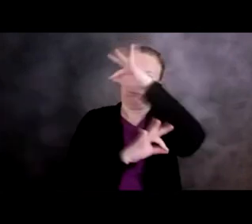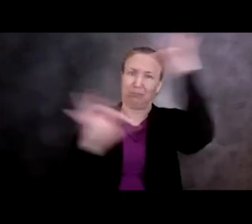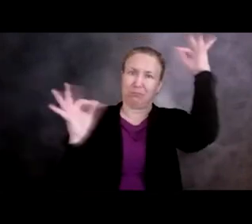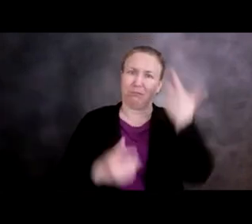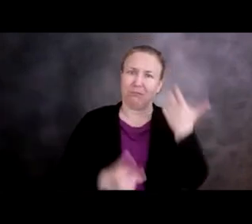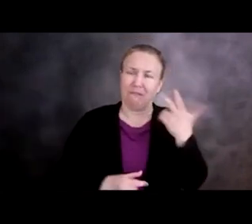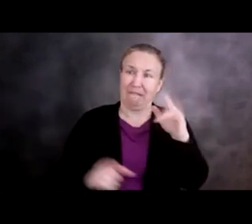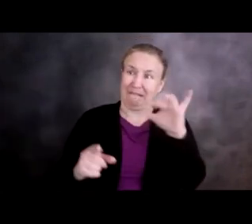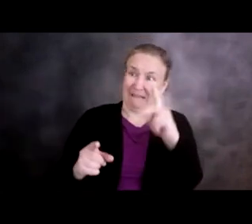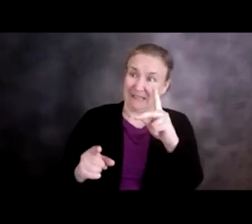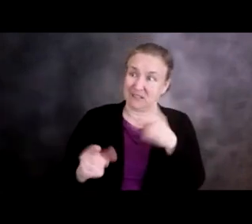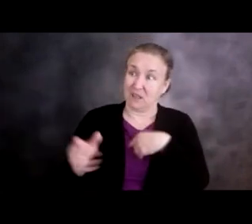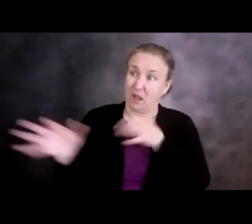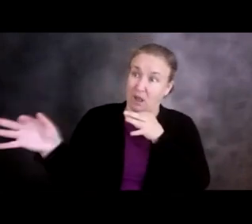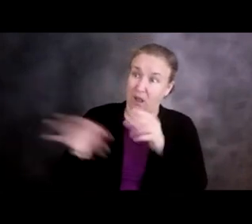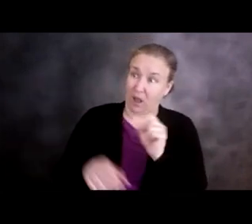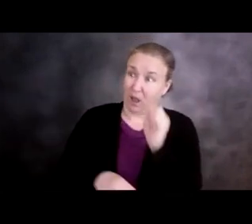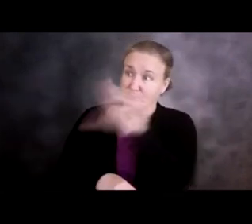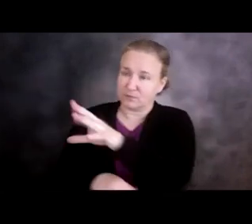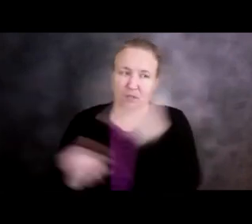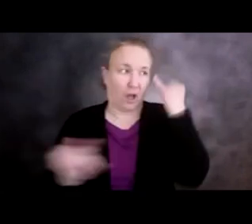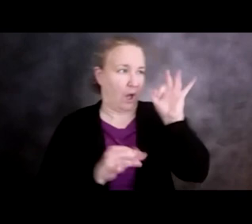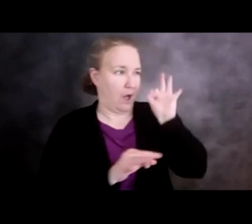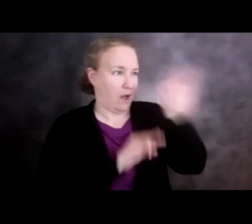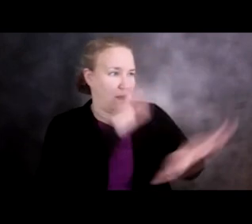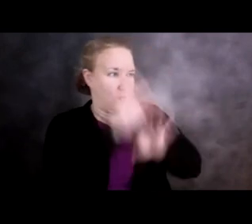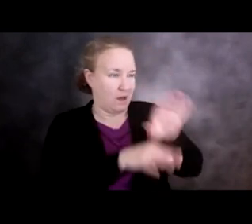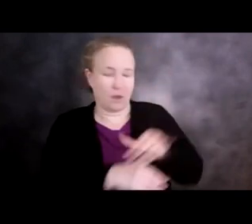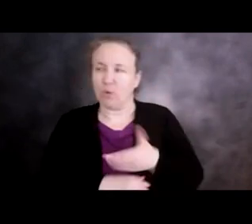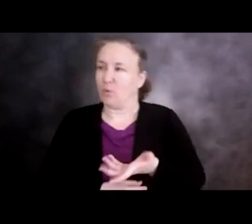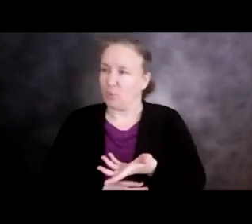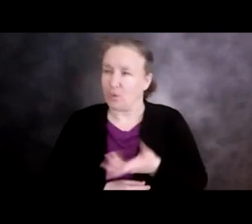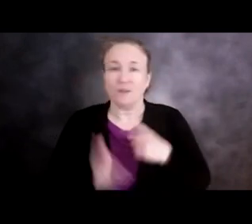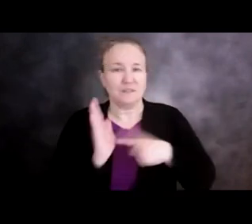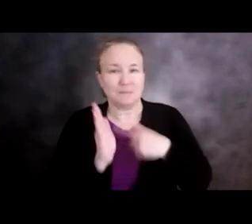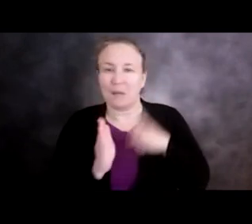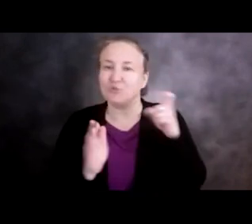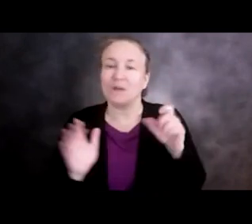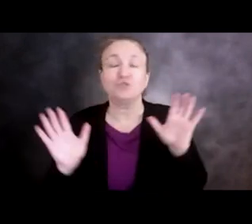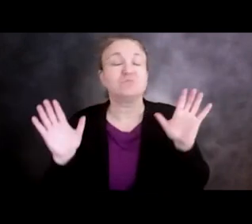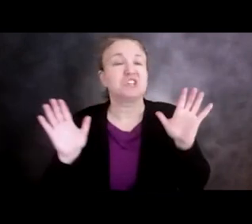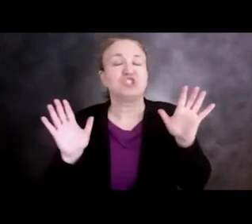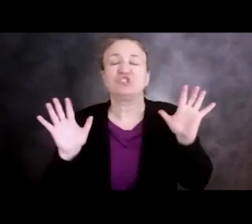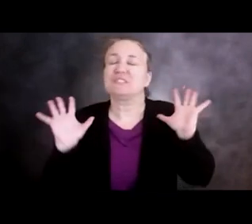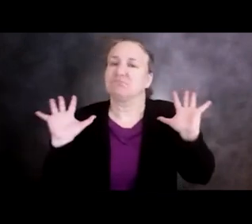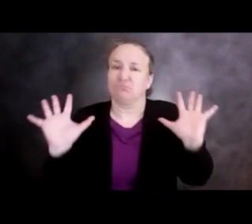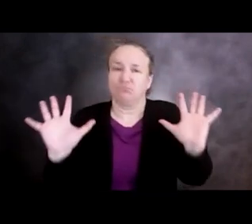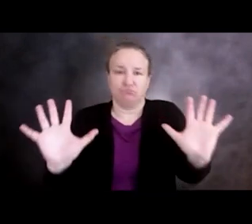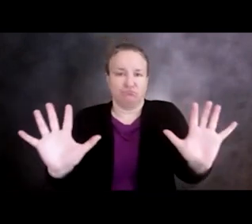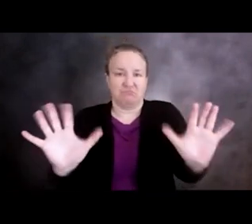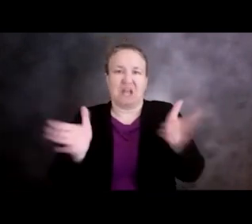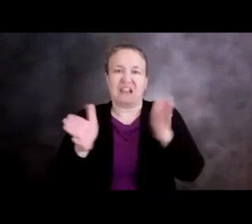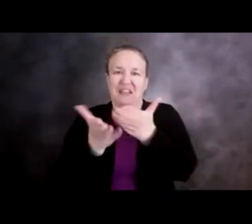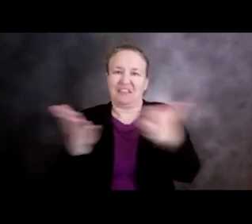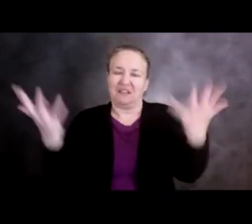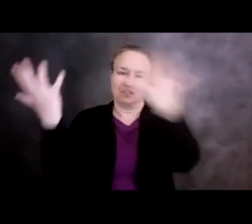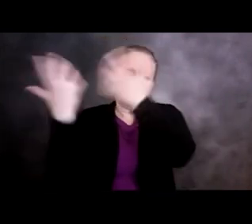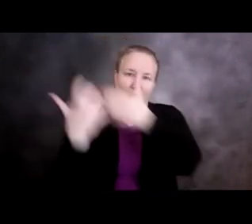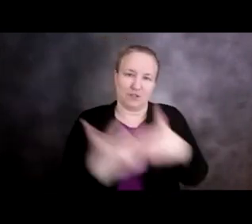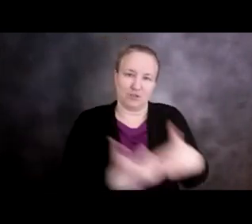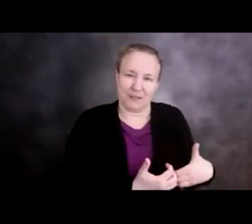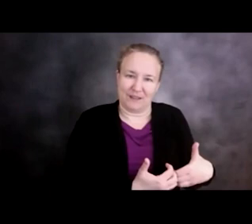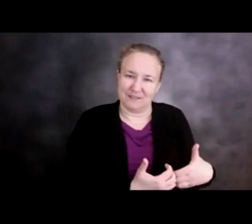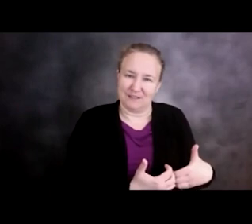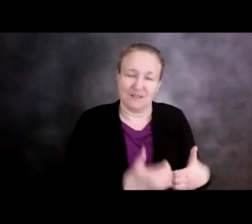Nick, this is what it is. And he would have these ideas. I mean, sometimes you just have to sit back and let the things fall into place, and the most